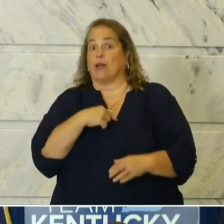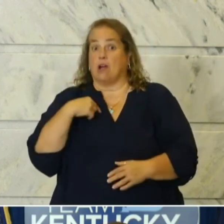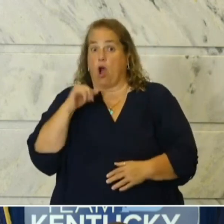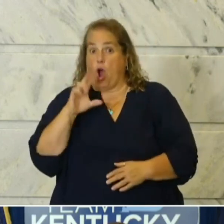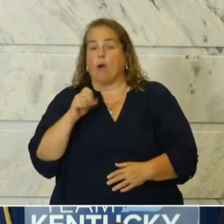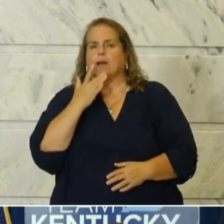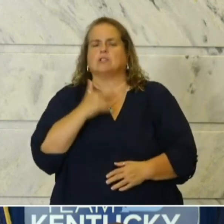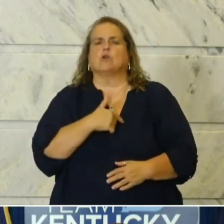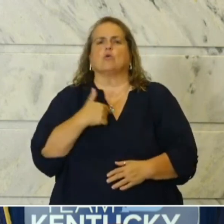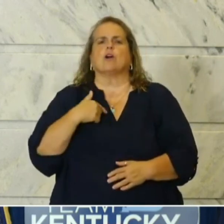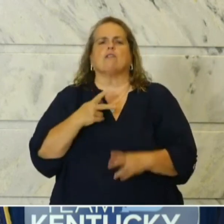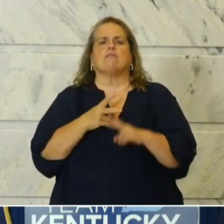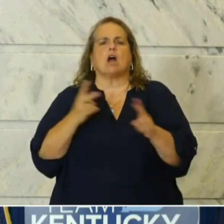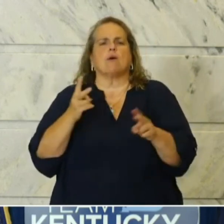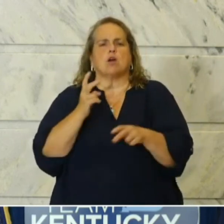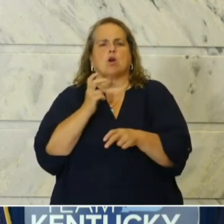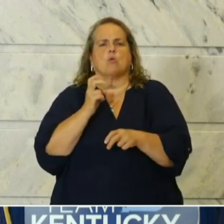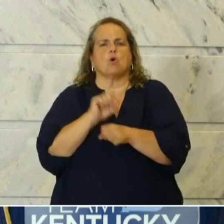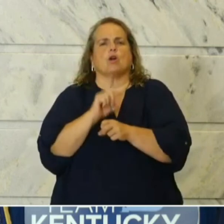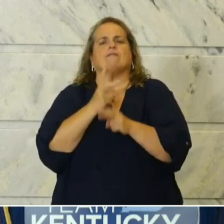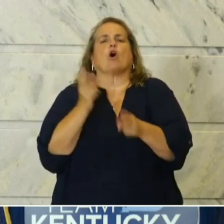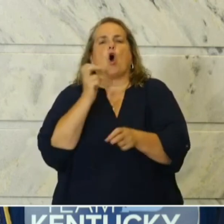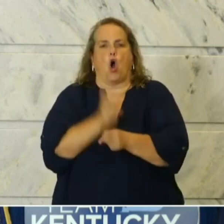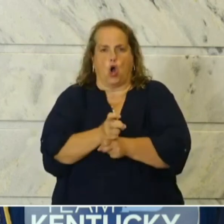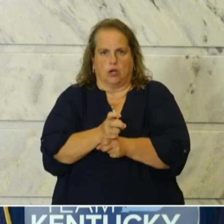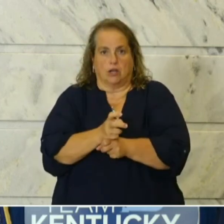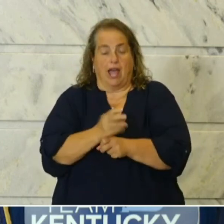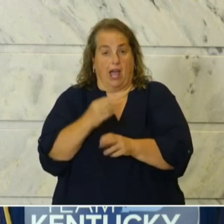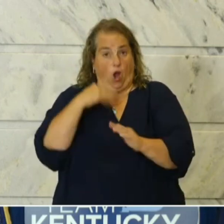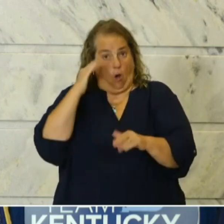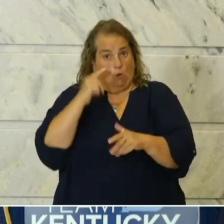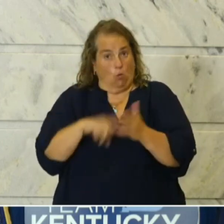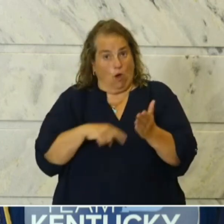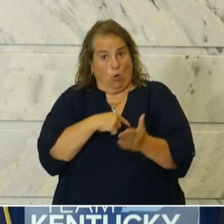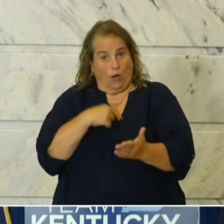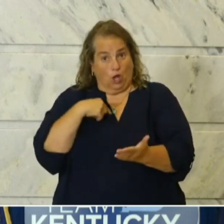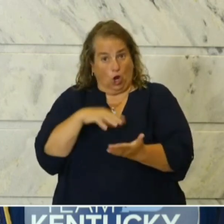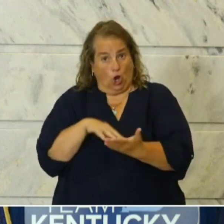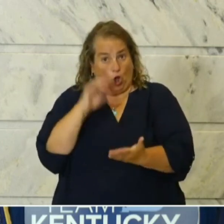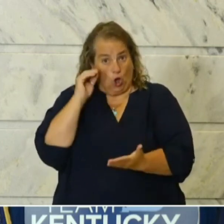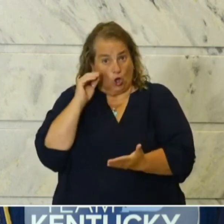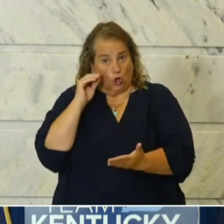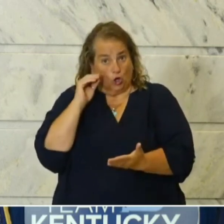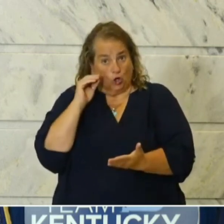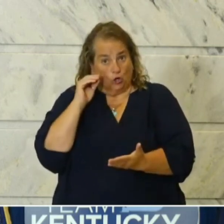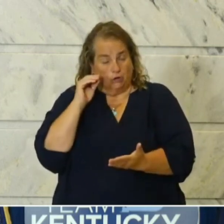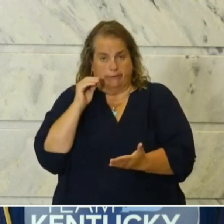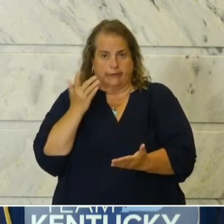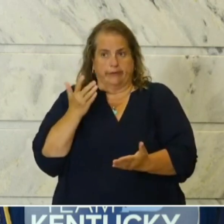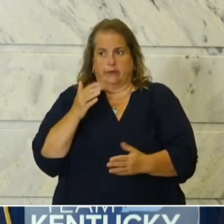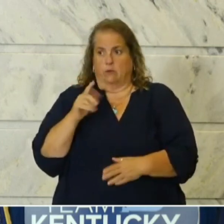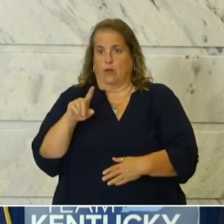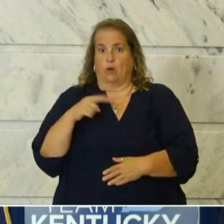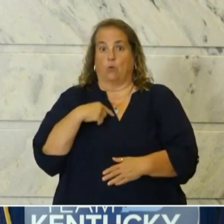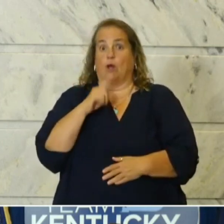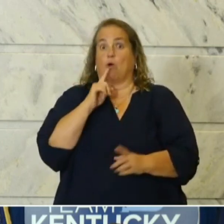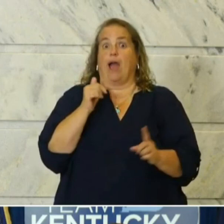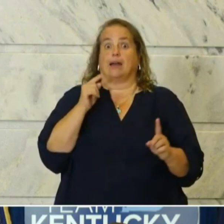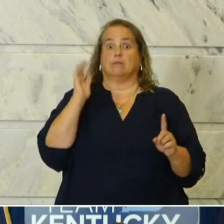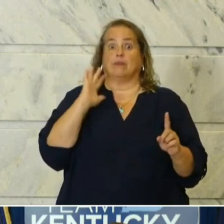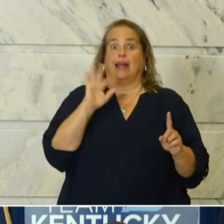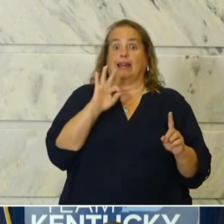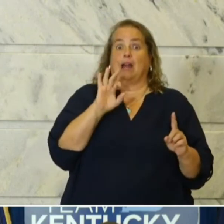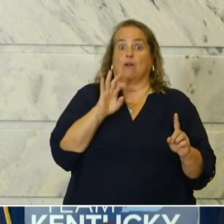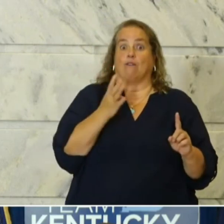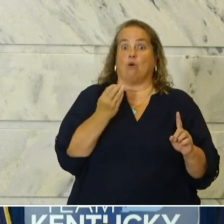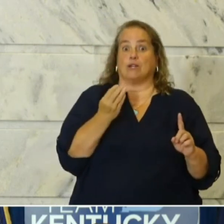diligent. And I hope what we've learned from when we were down to, say, 914, is that once